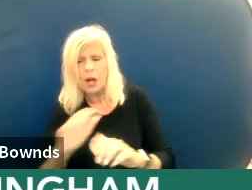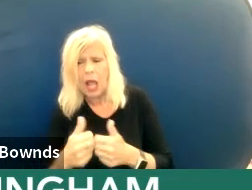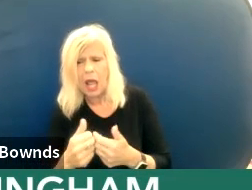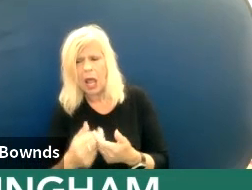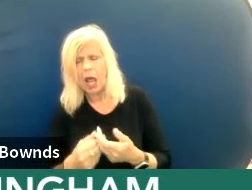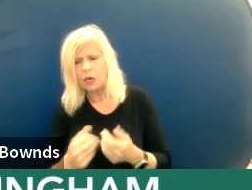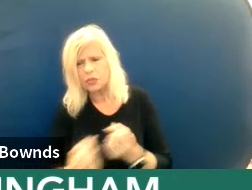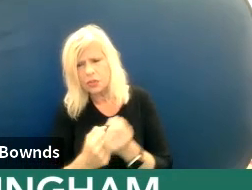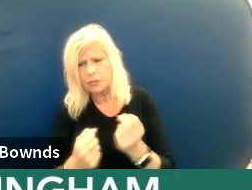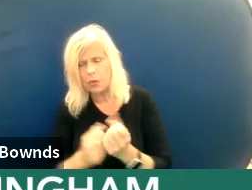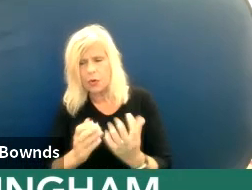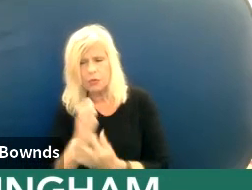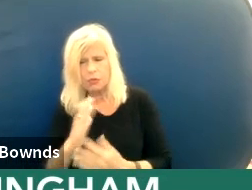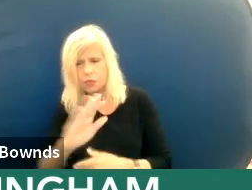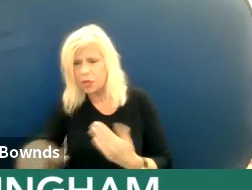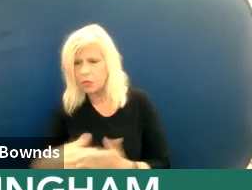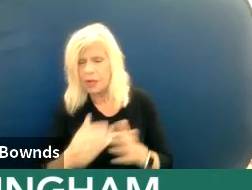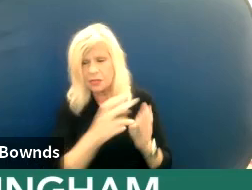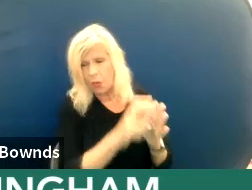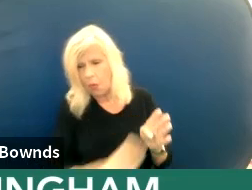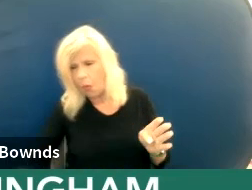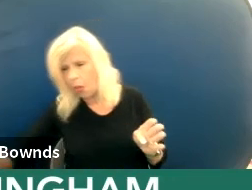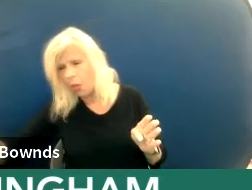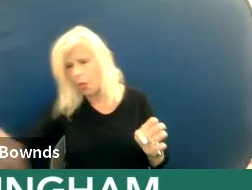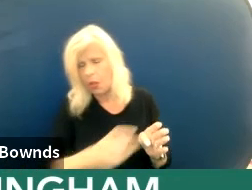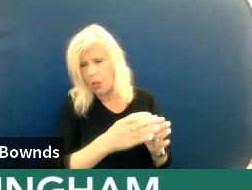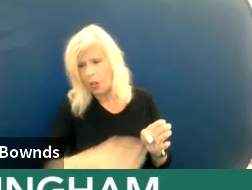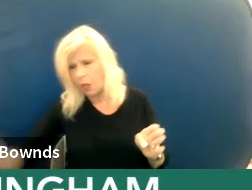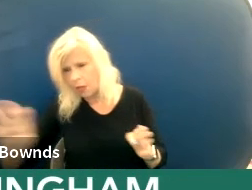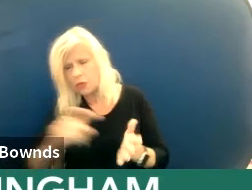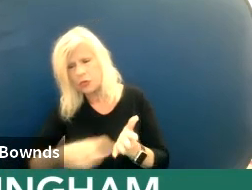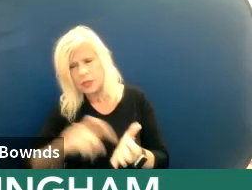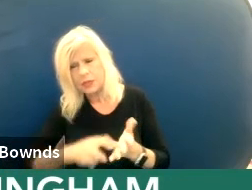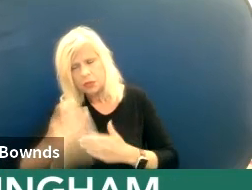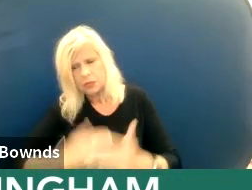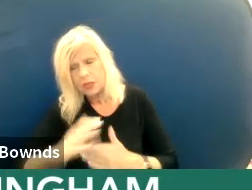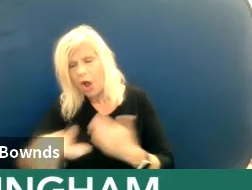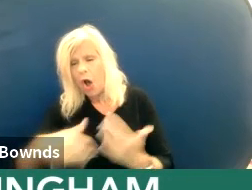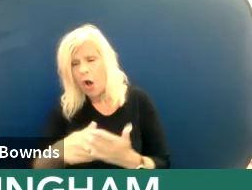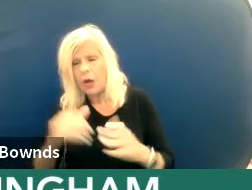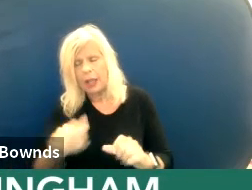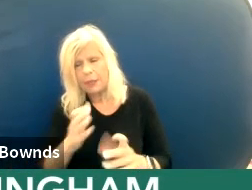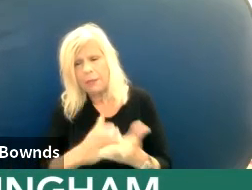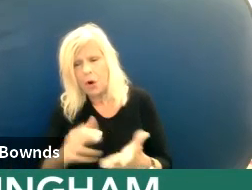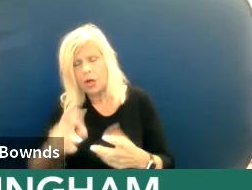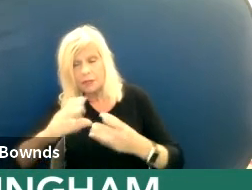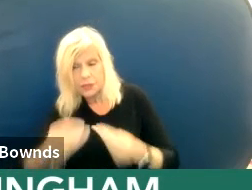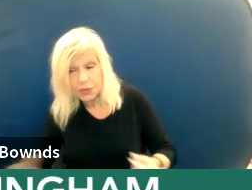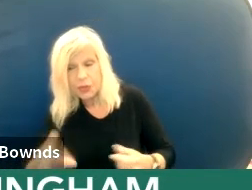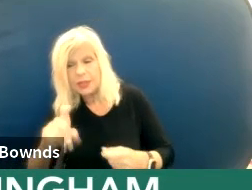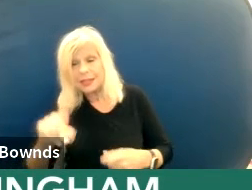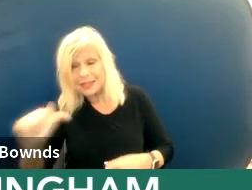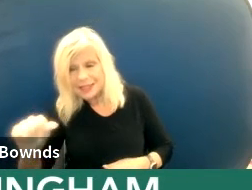across that entire research process and research enterprise. We all can be a part of this solution, and we need disabled individuals